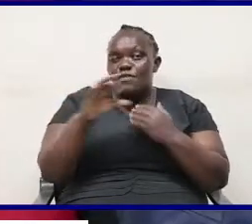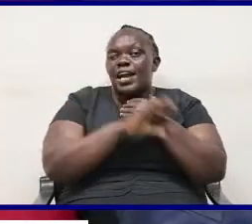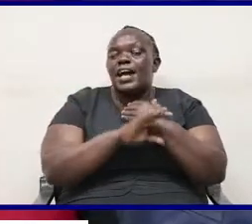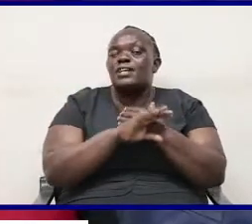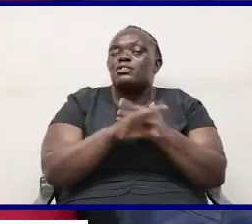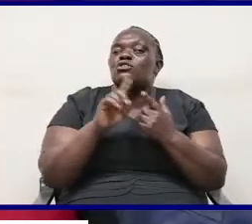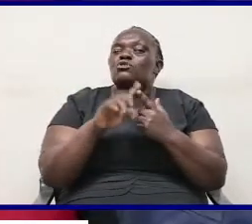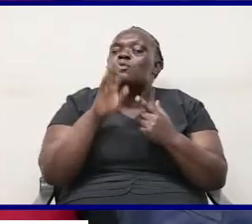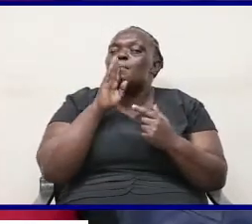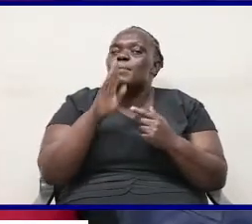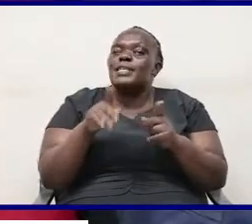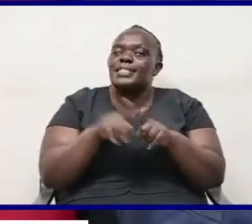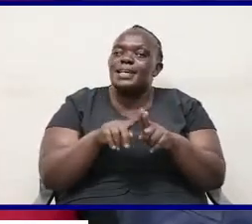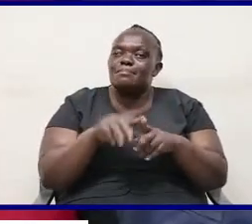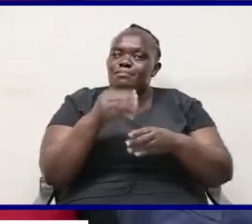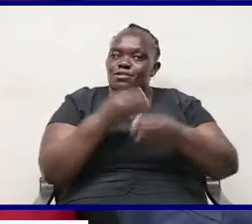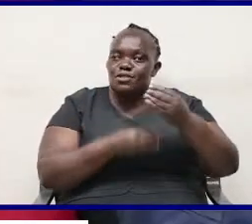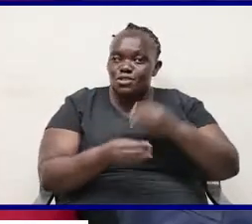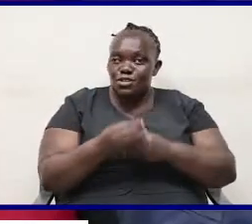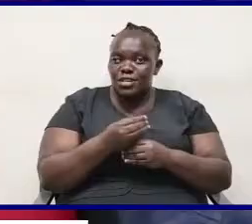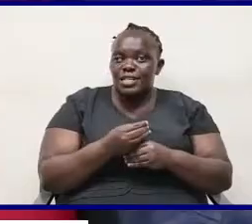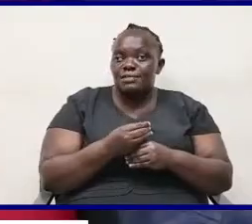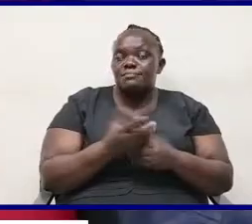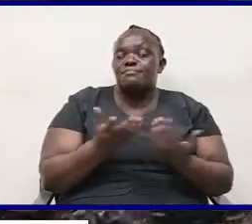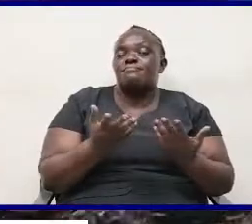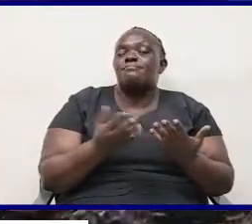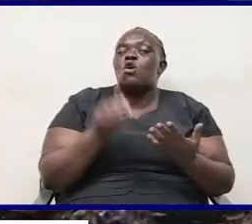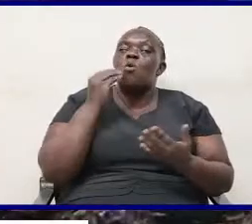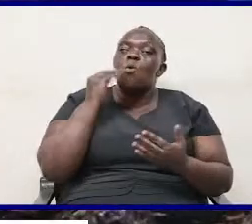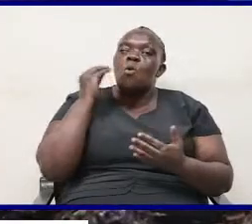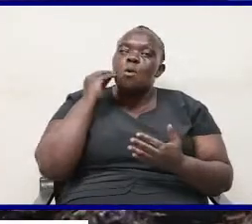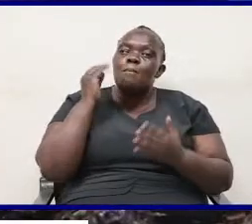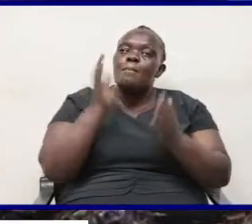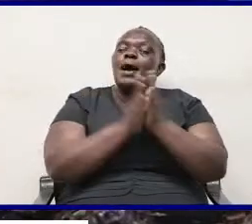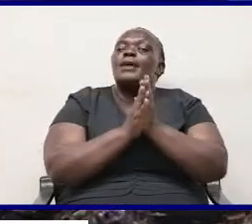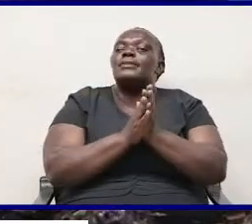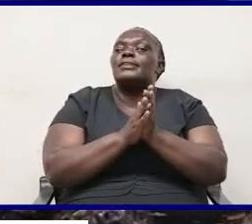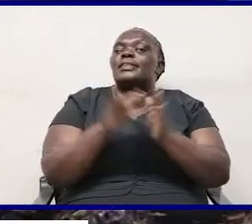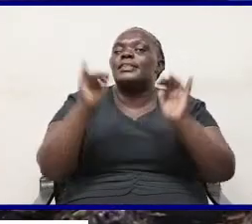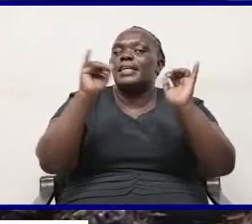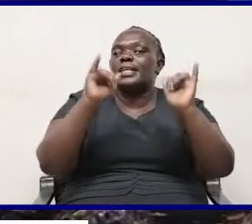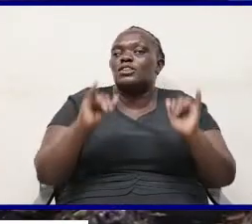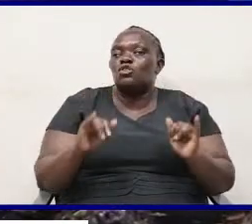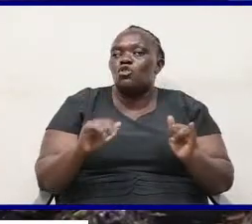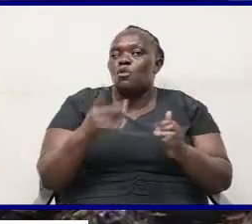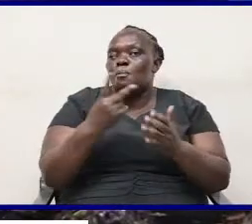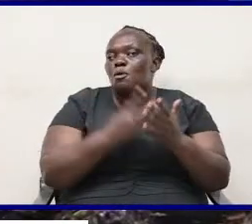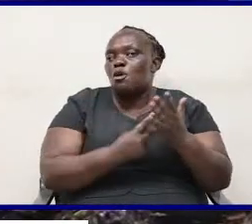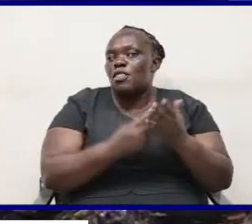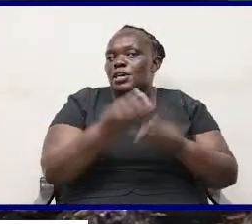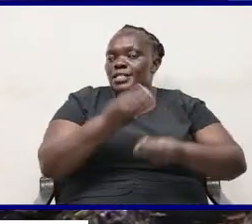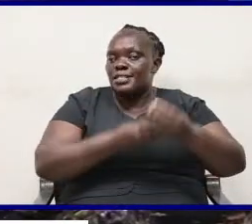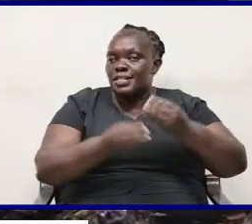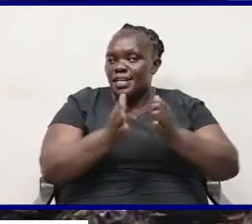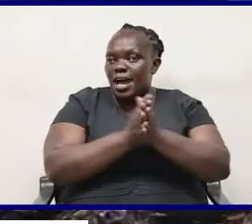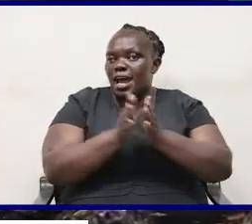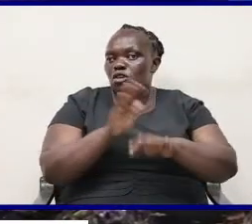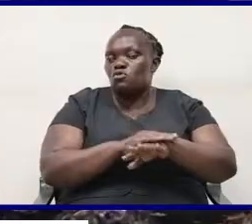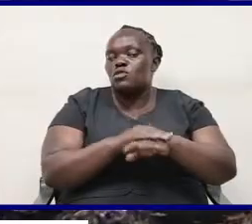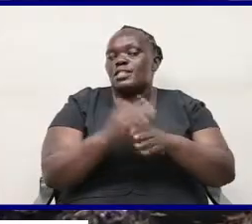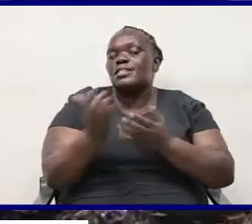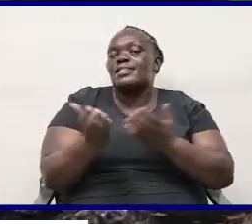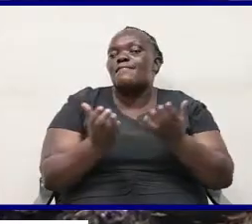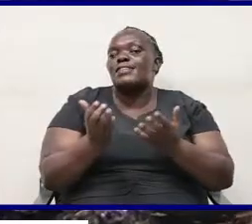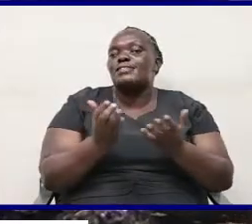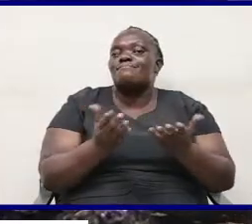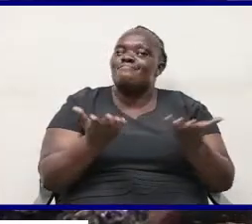to be in terms of trade, both domestically and even internationally, from both trade in goods and service